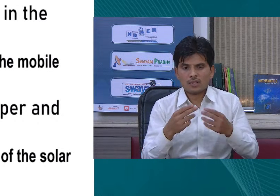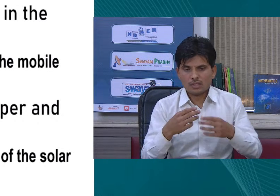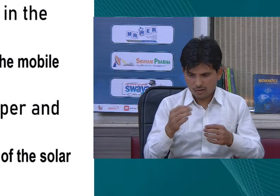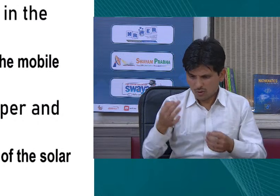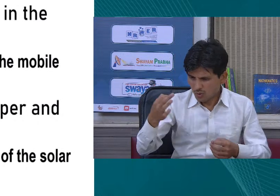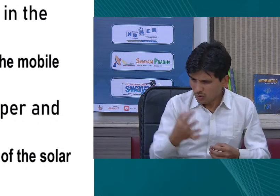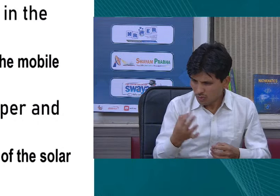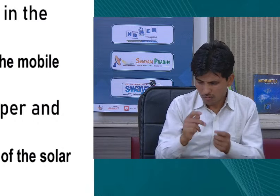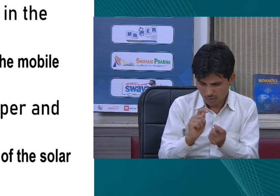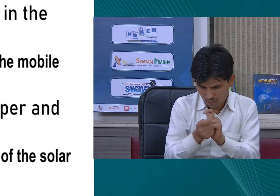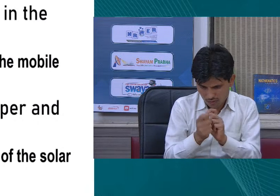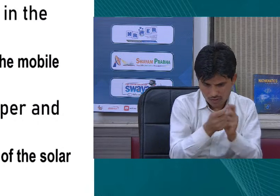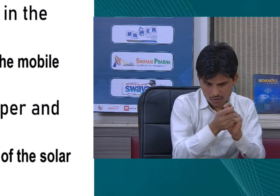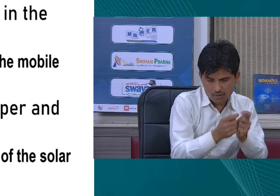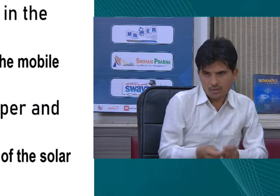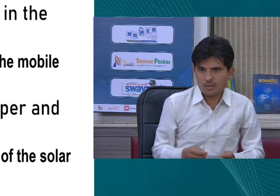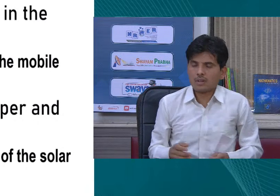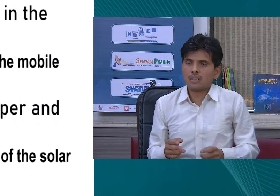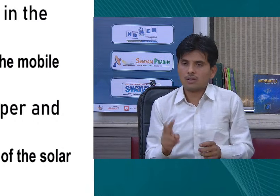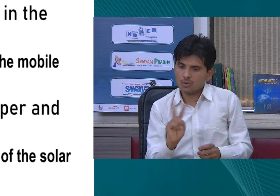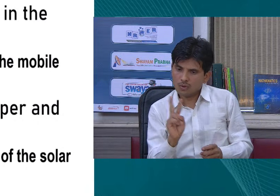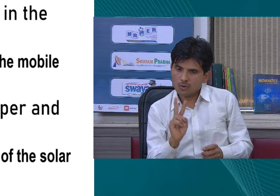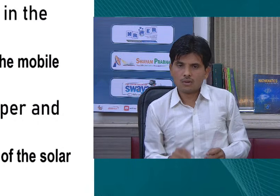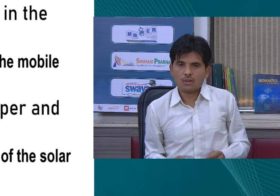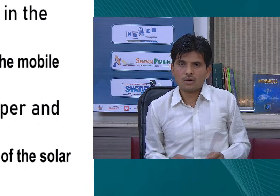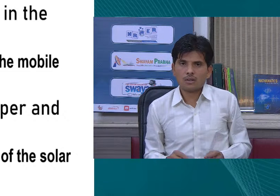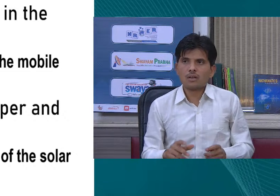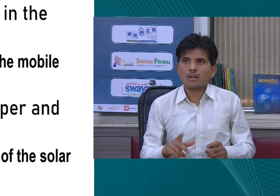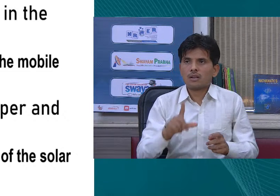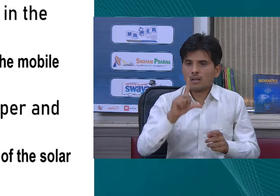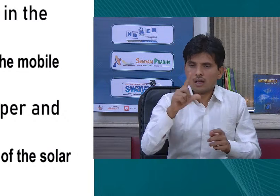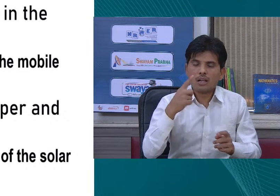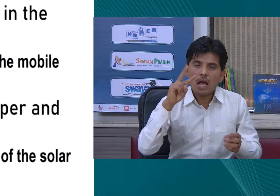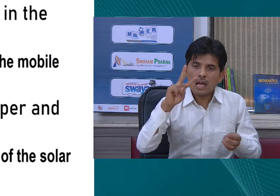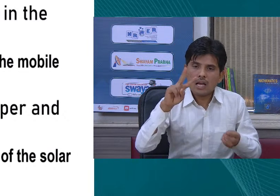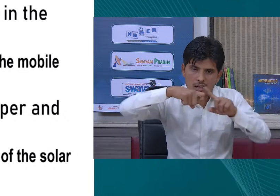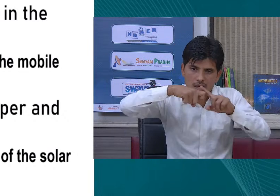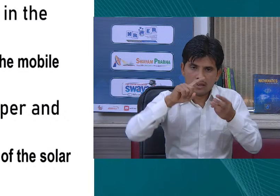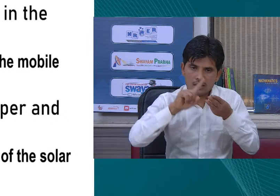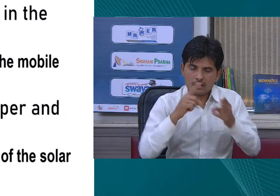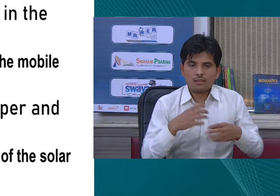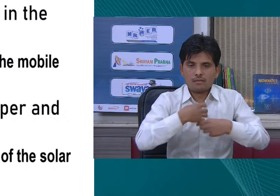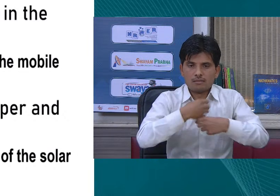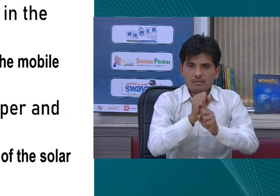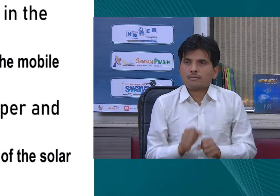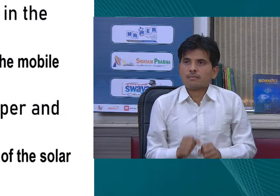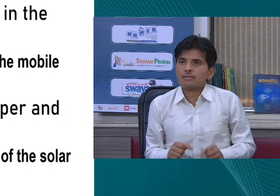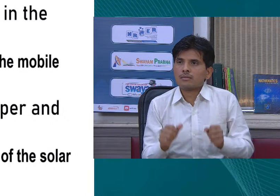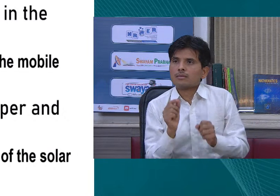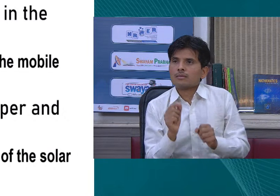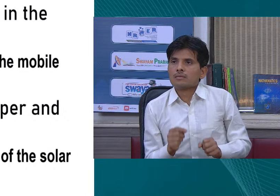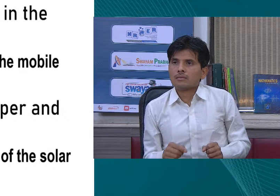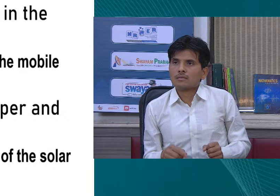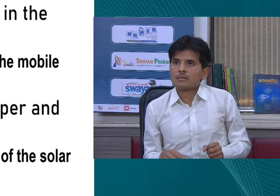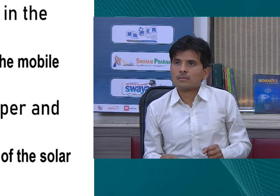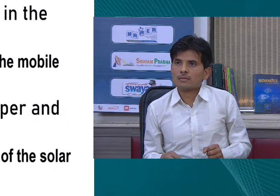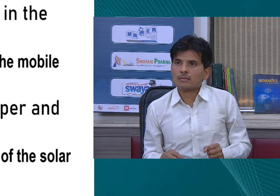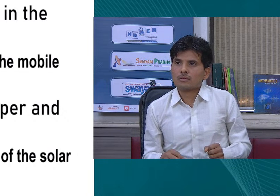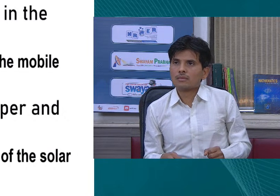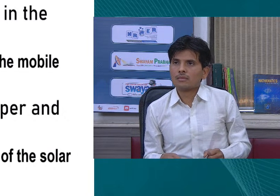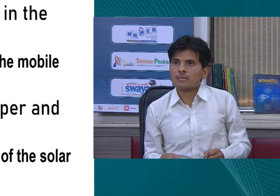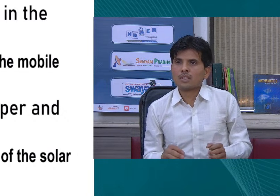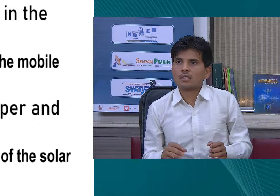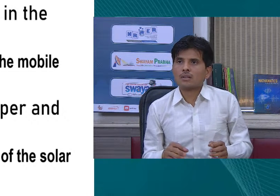as well. Yes, for my special friends, I would like them that if they are unable to write the names, why